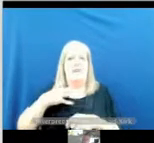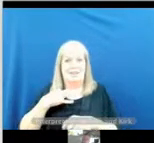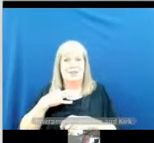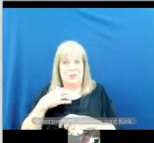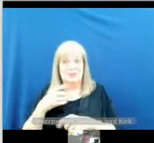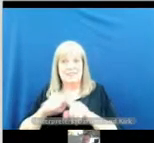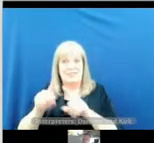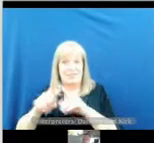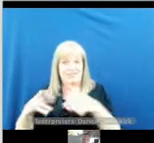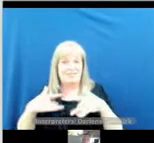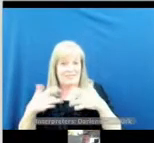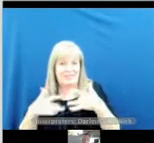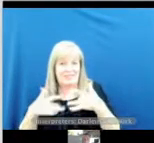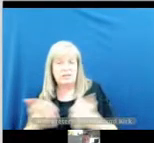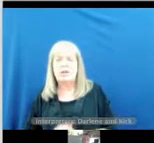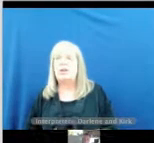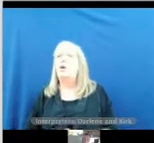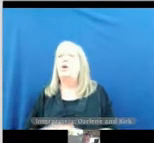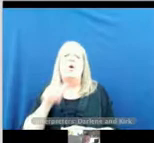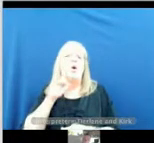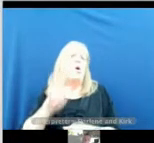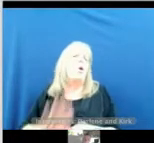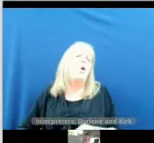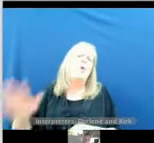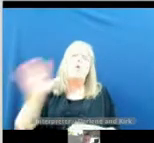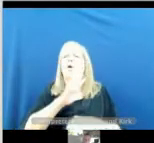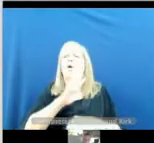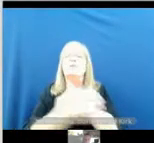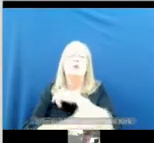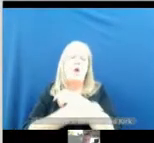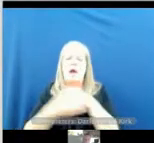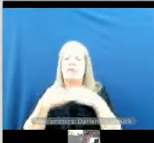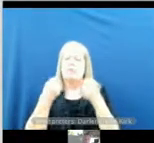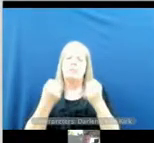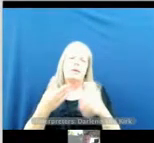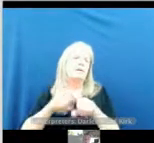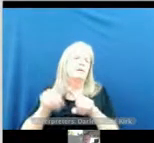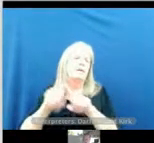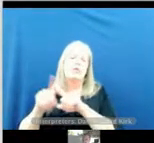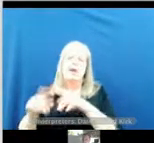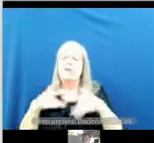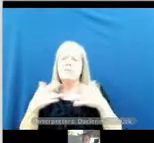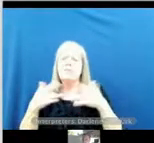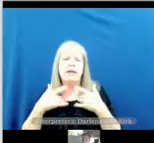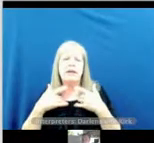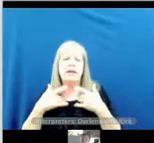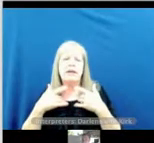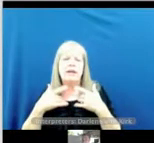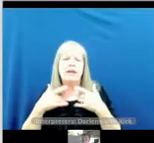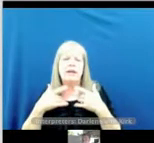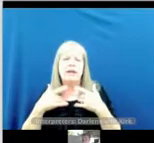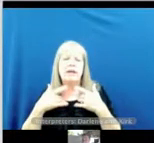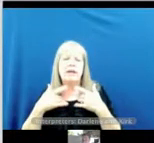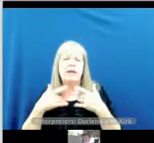There are definitely other events that happen throughout the country. Another opportunity is with the Charge Foundation.